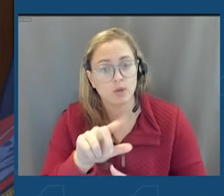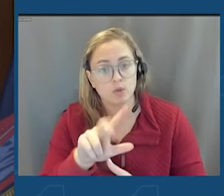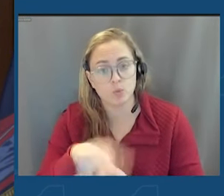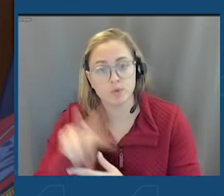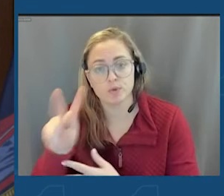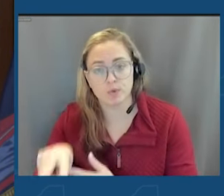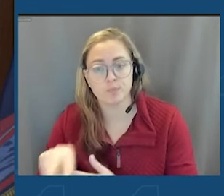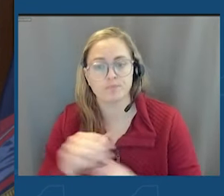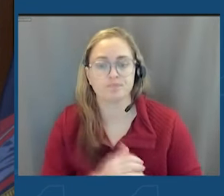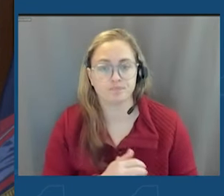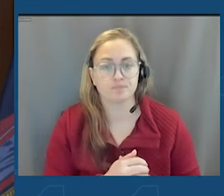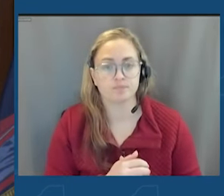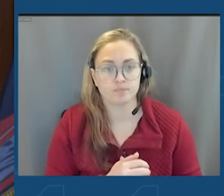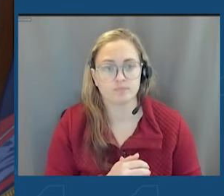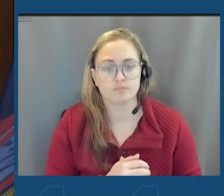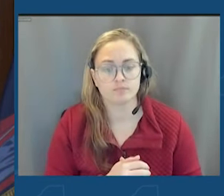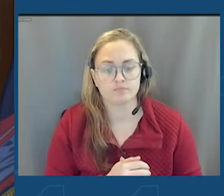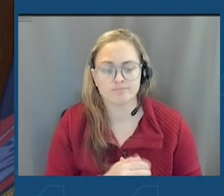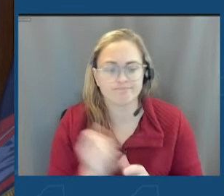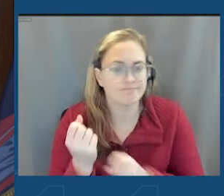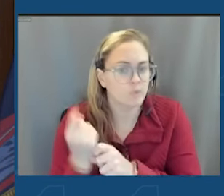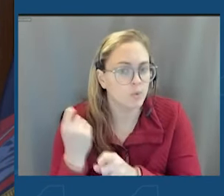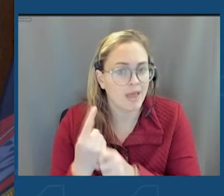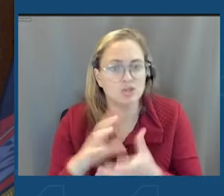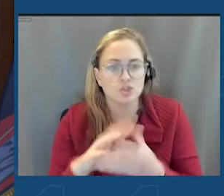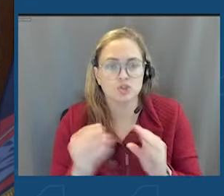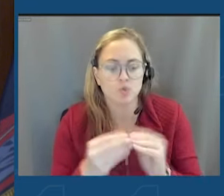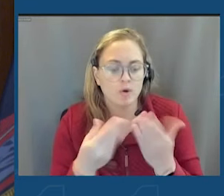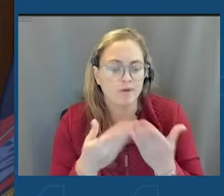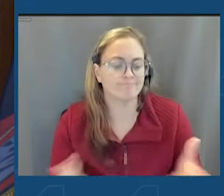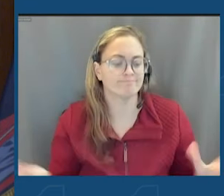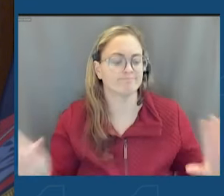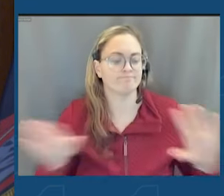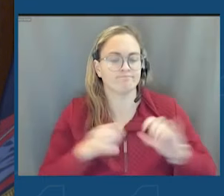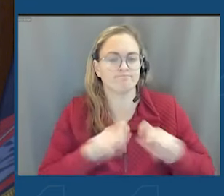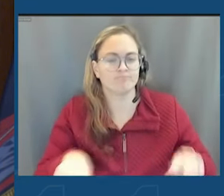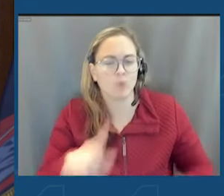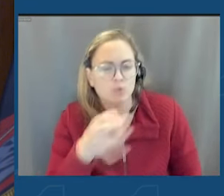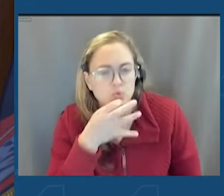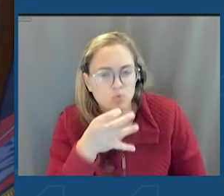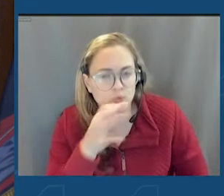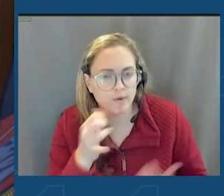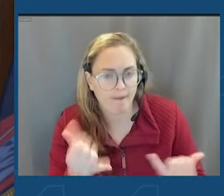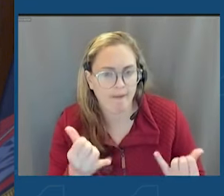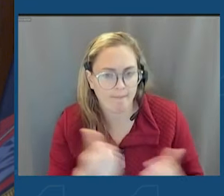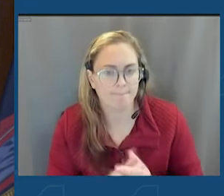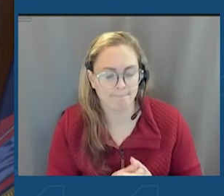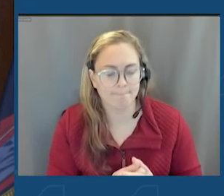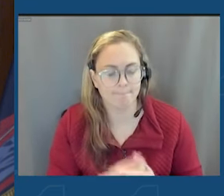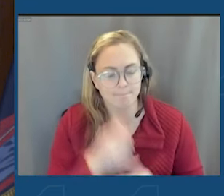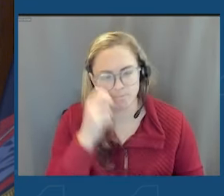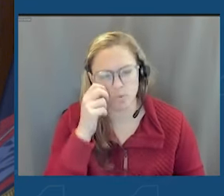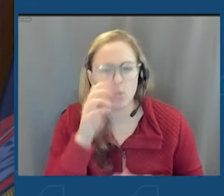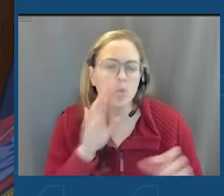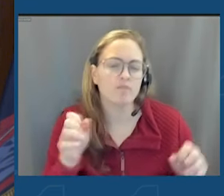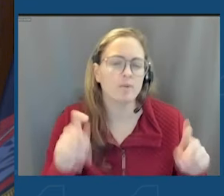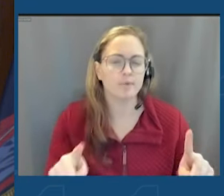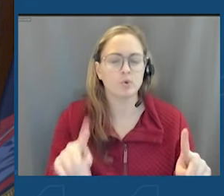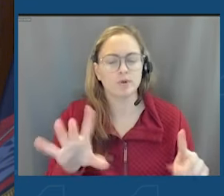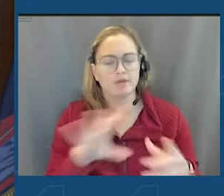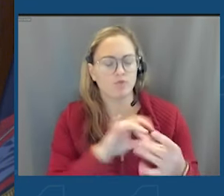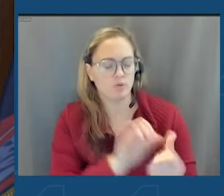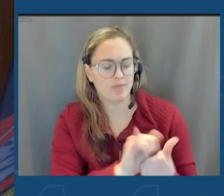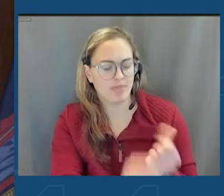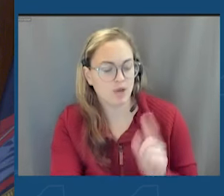So all of last year's story will be unfolded, and we'll be releasing those statistics today. But this gives me an opportunity in that context to talk about